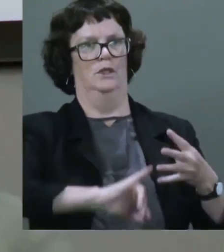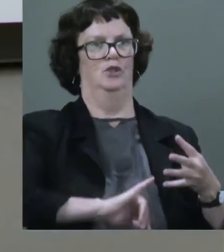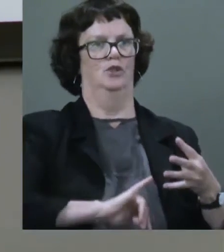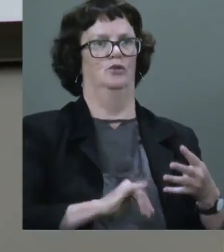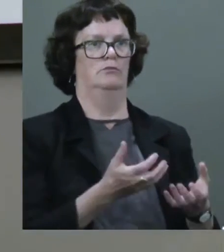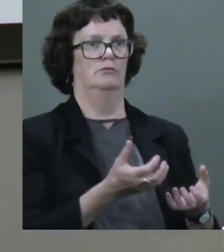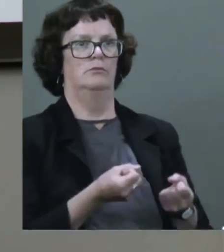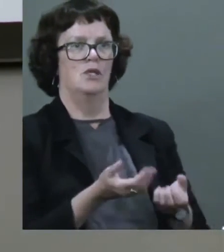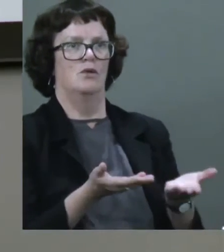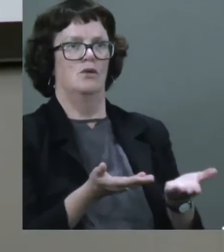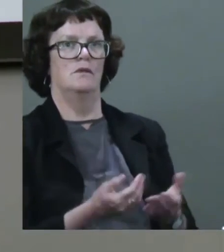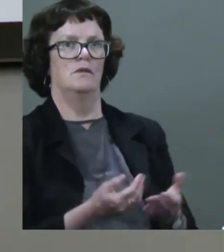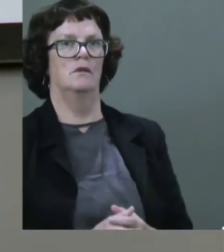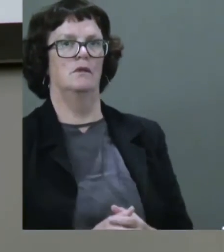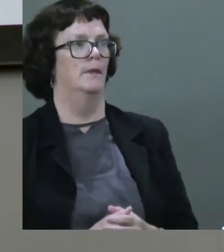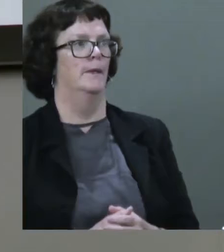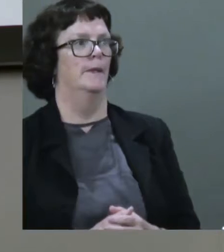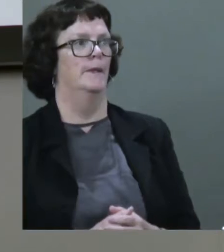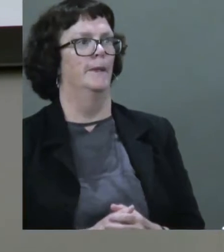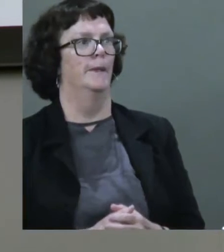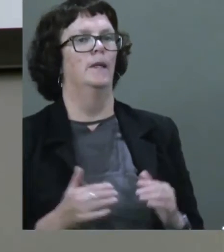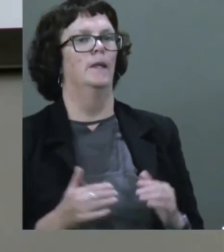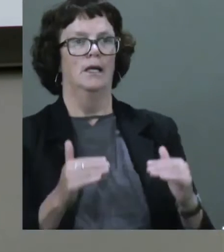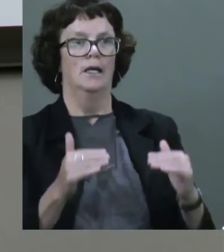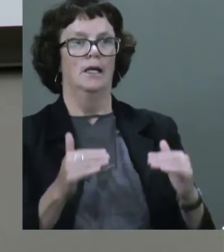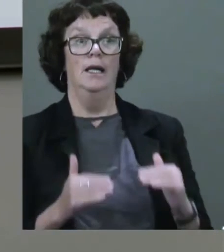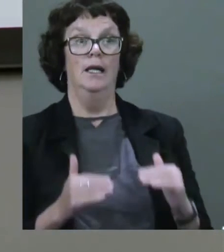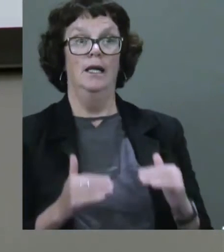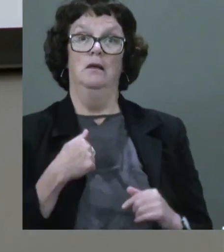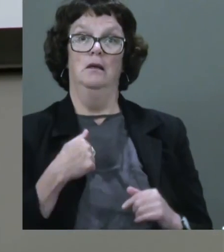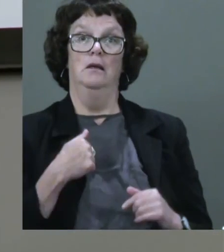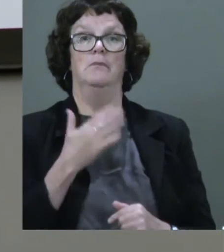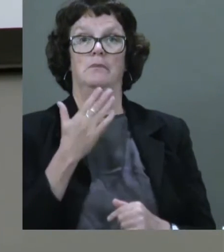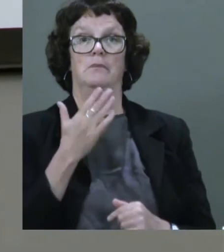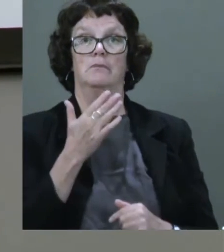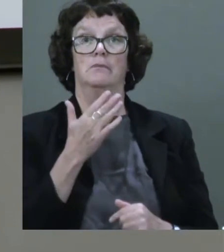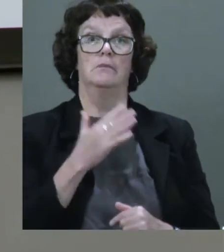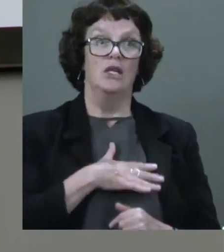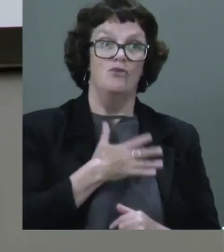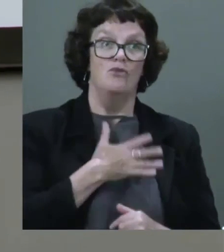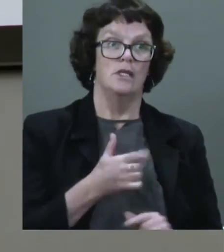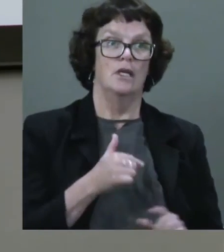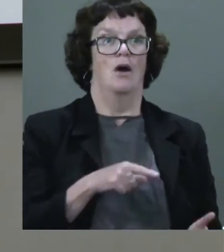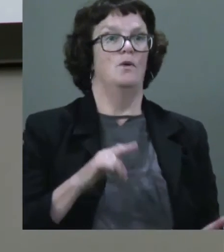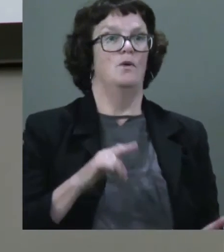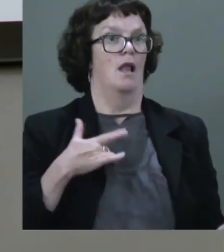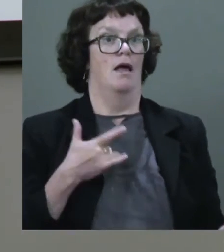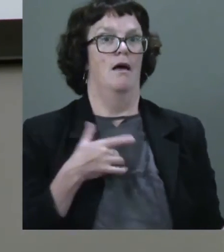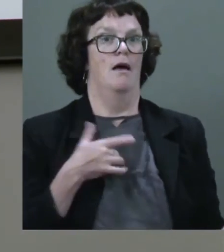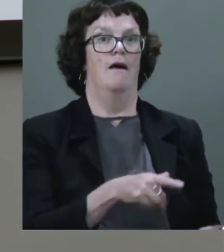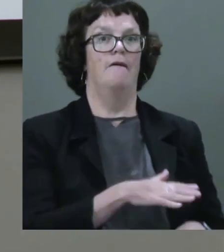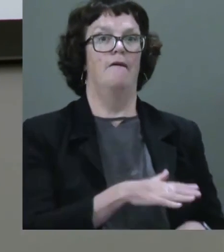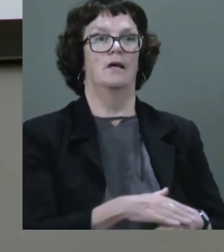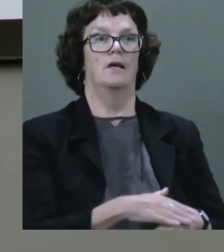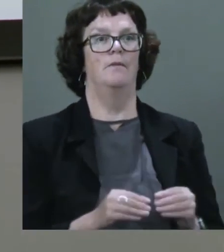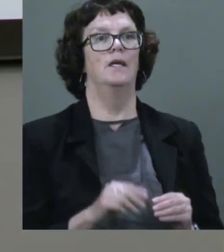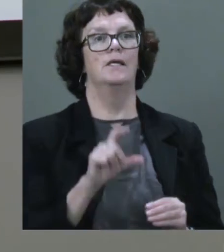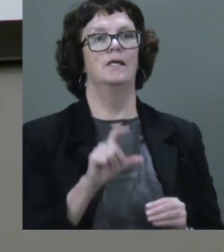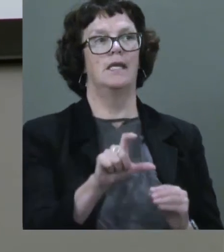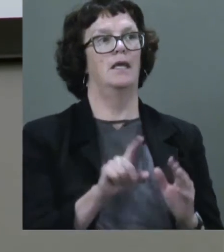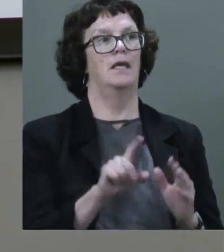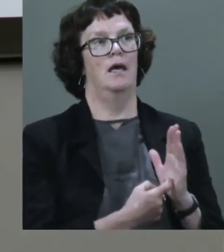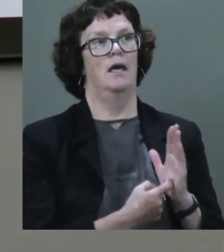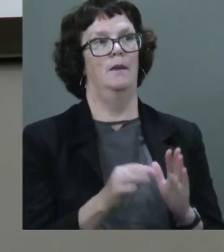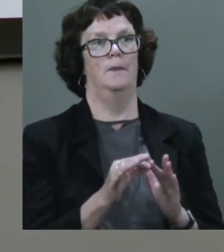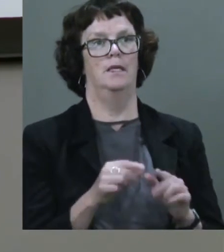So the next one that I'm really curious to know about is one that I was alive for, which was the CRPD.